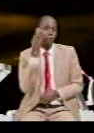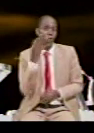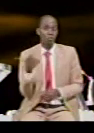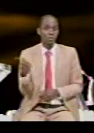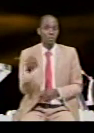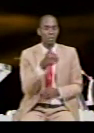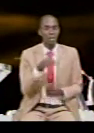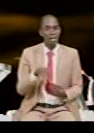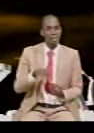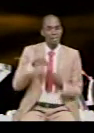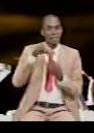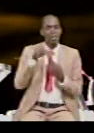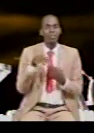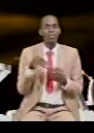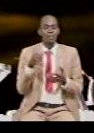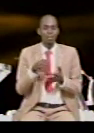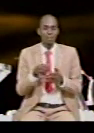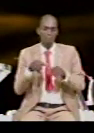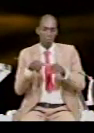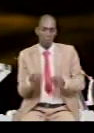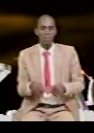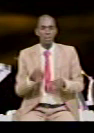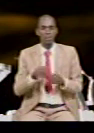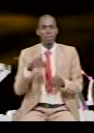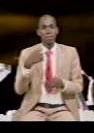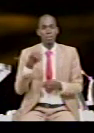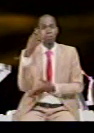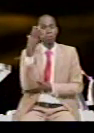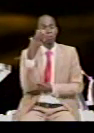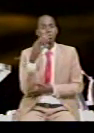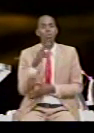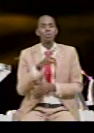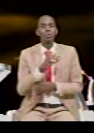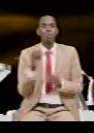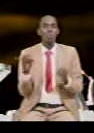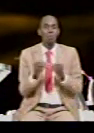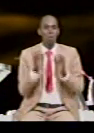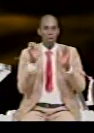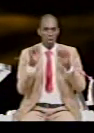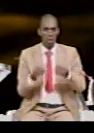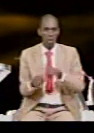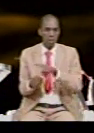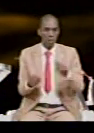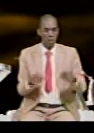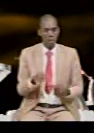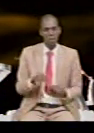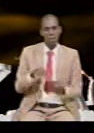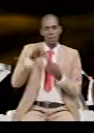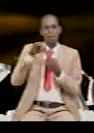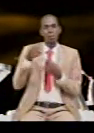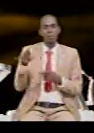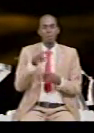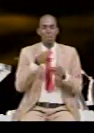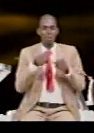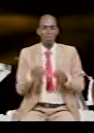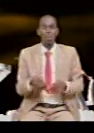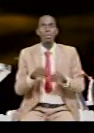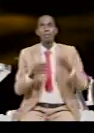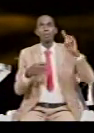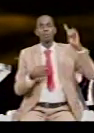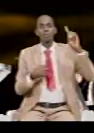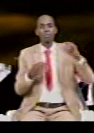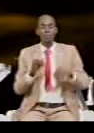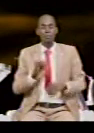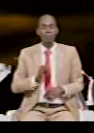it abide in the vine, no more can ye, except ye abide in me. I am the